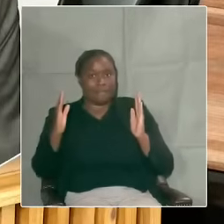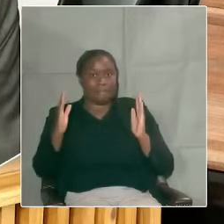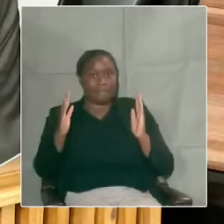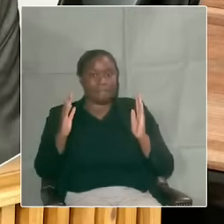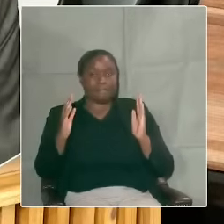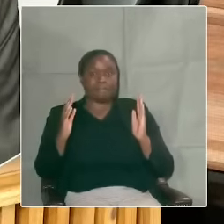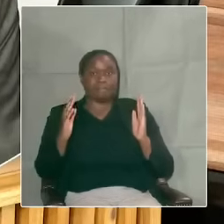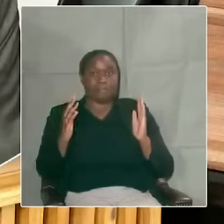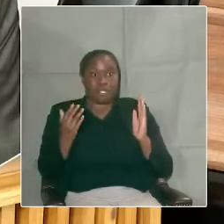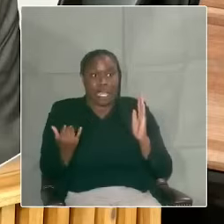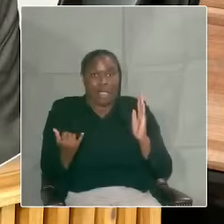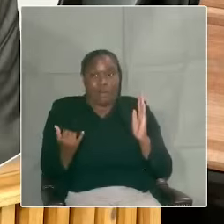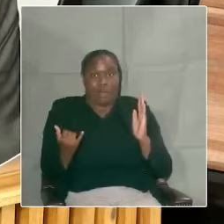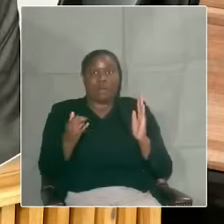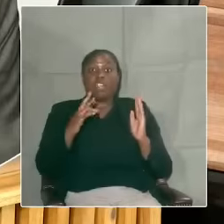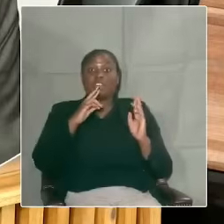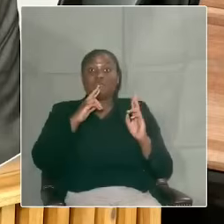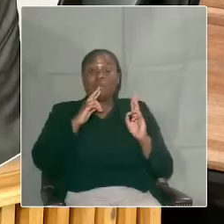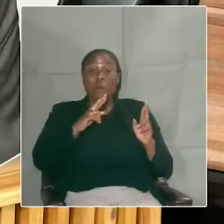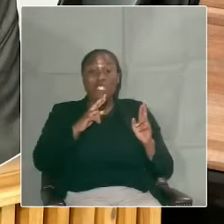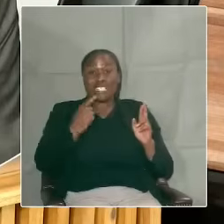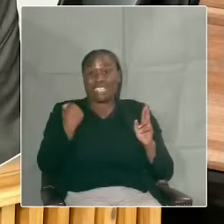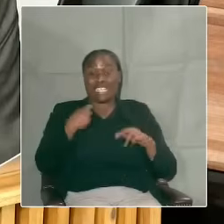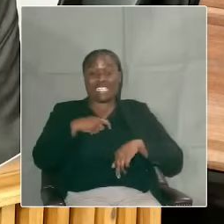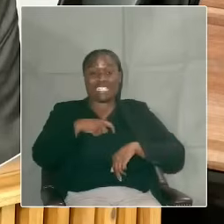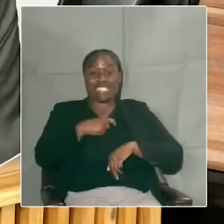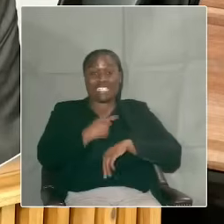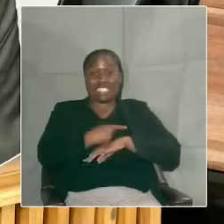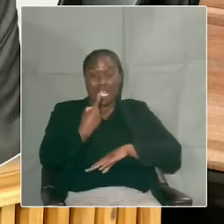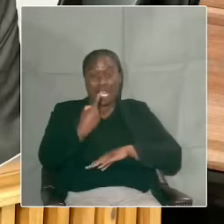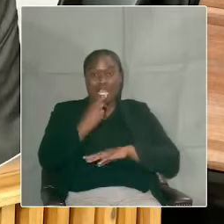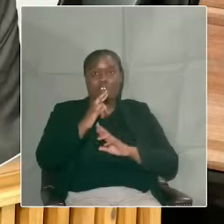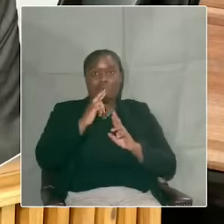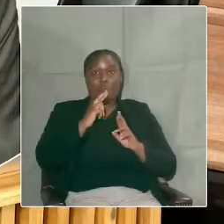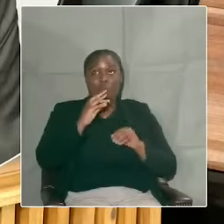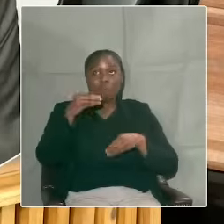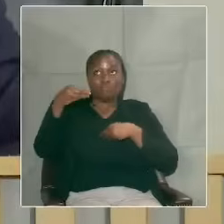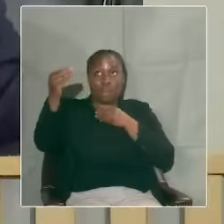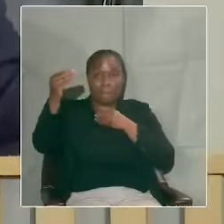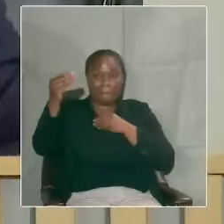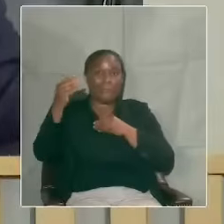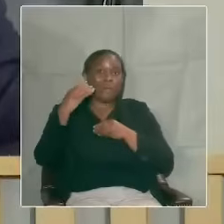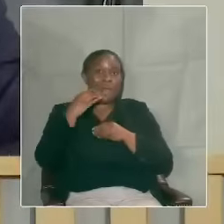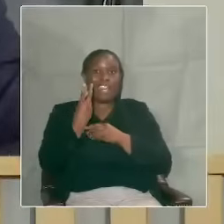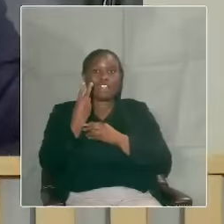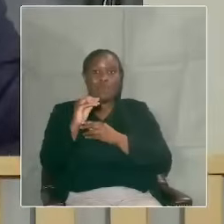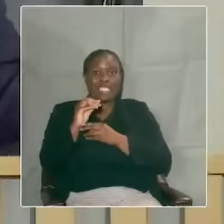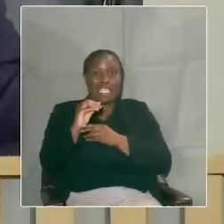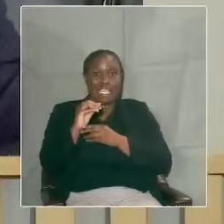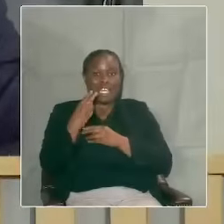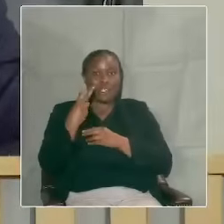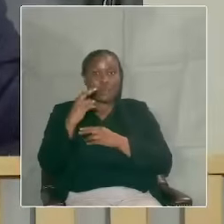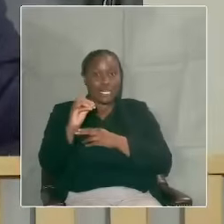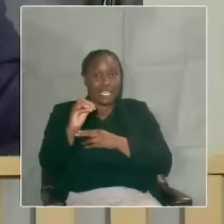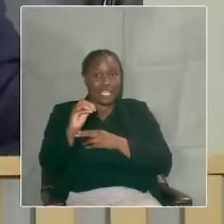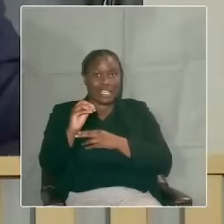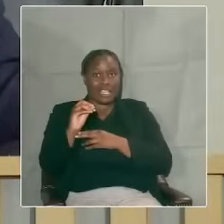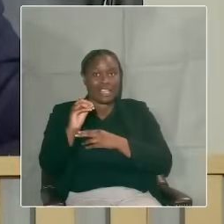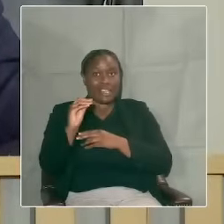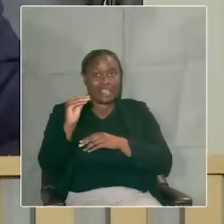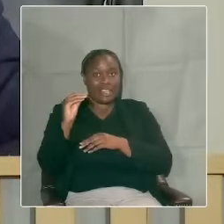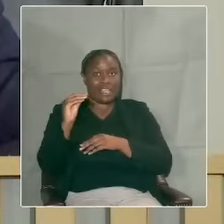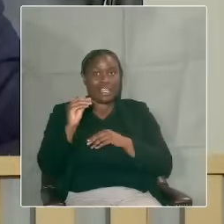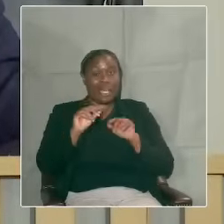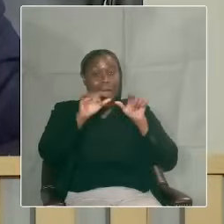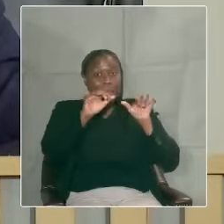the date on which you are submitting the report to the minister being the 20th. When it was prepared, 20th, submitted